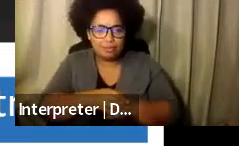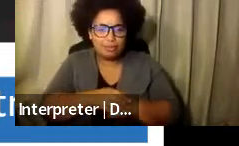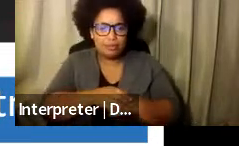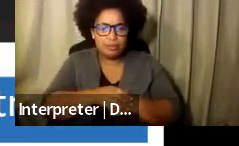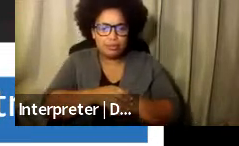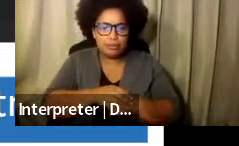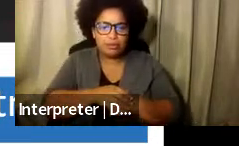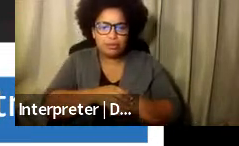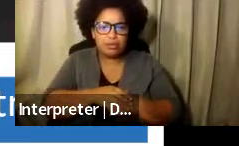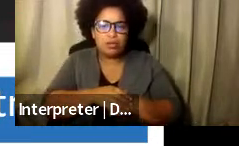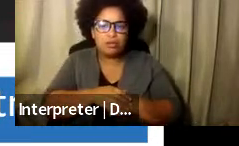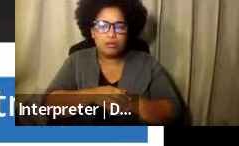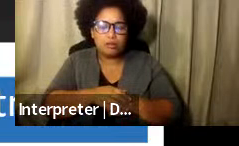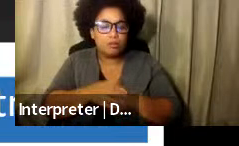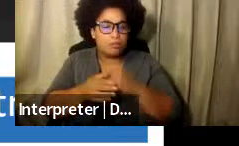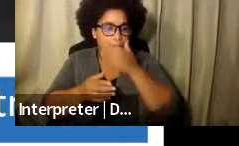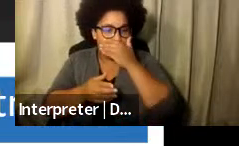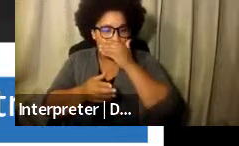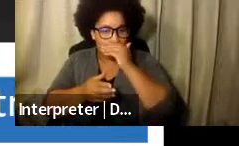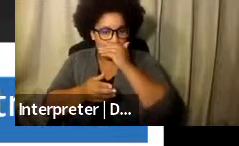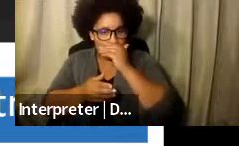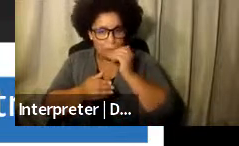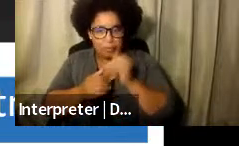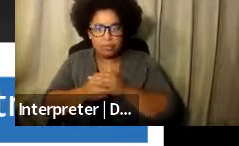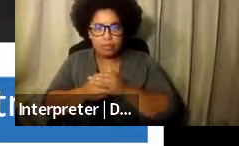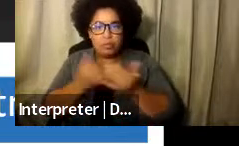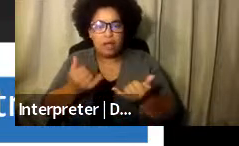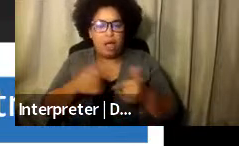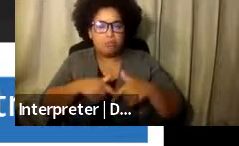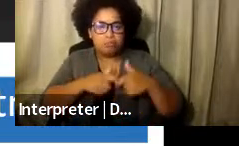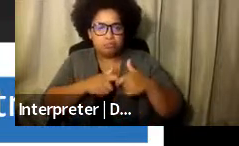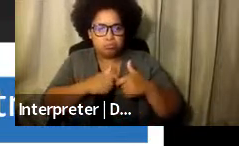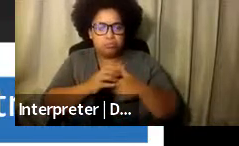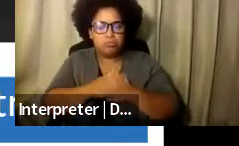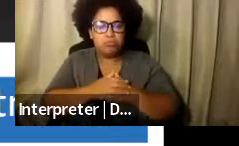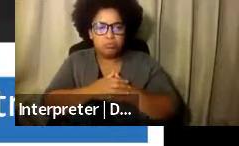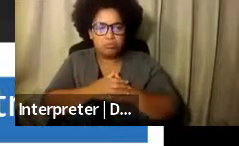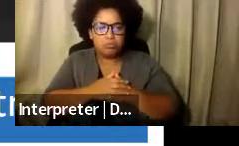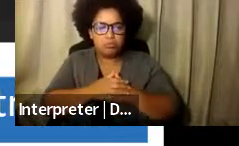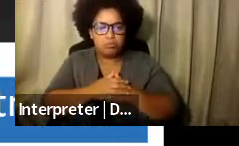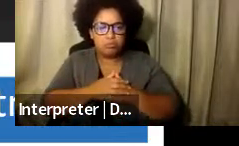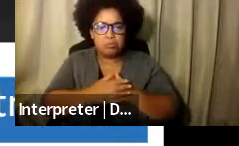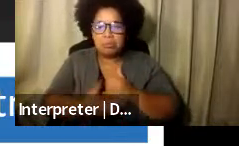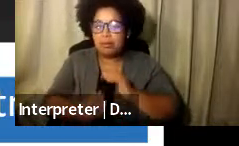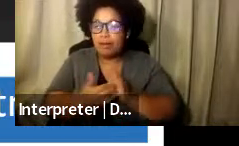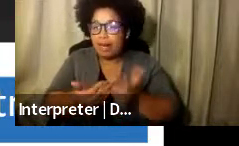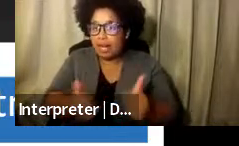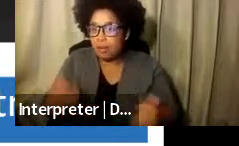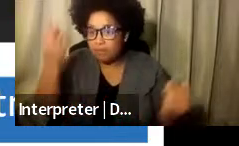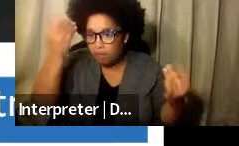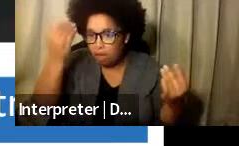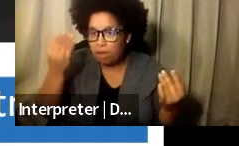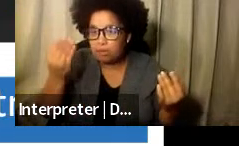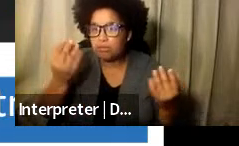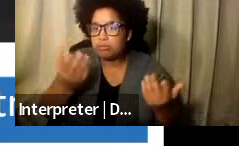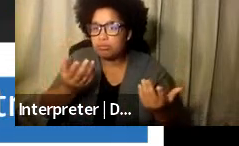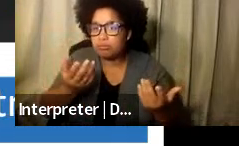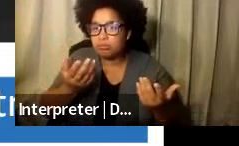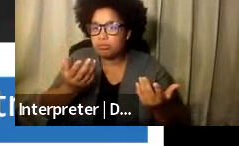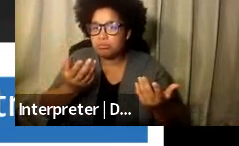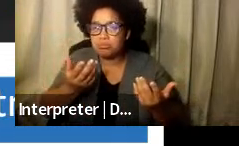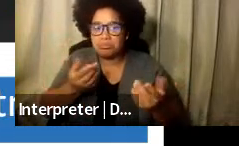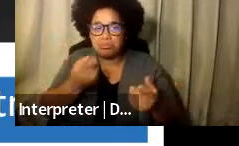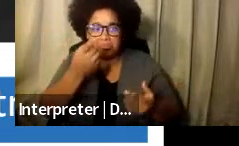So those are being explored. So let me just stop there and again, see if anyone has thoughts. Did we